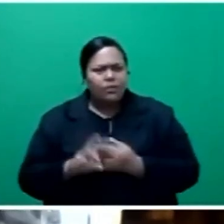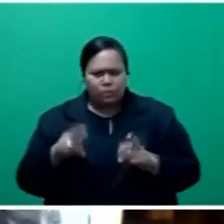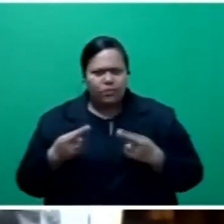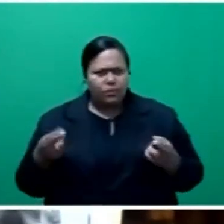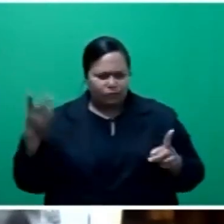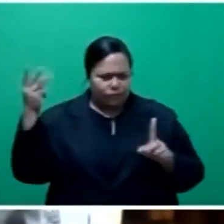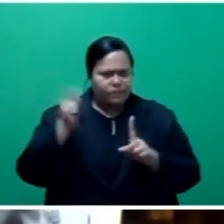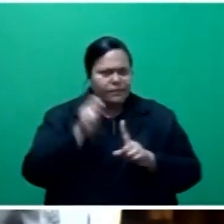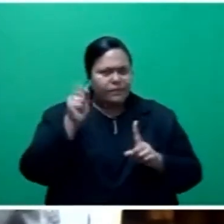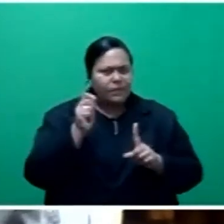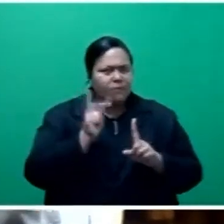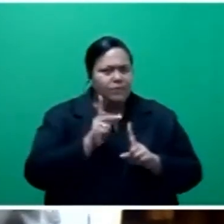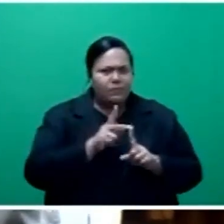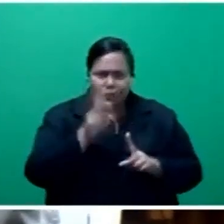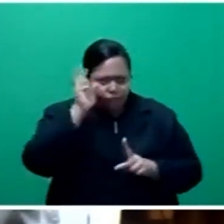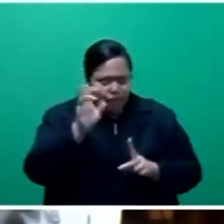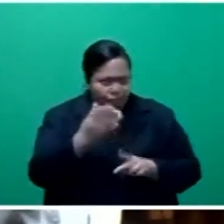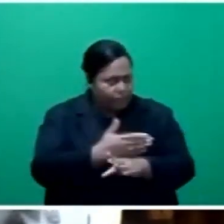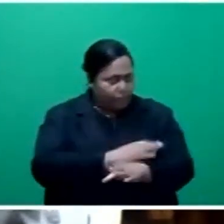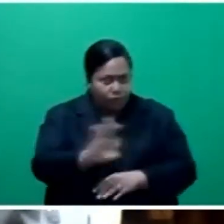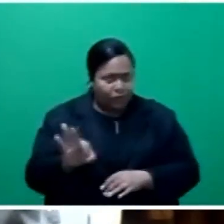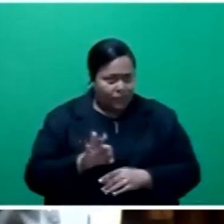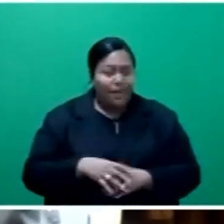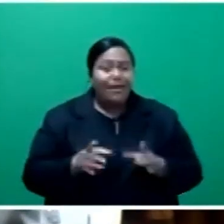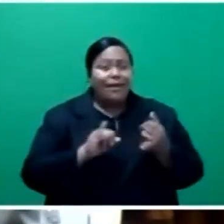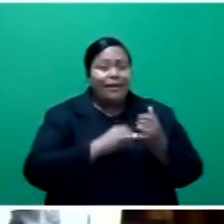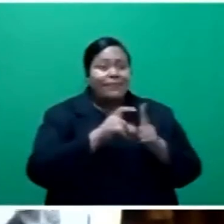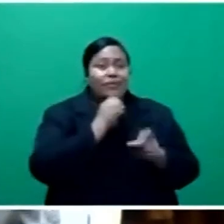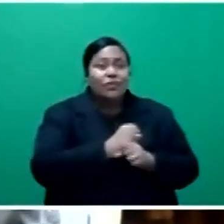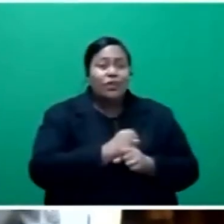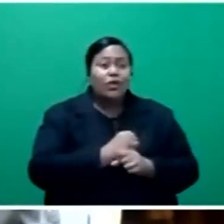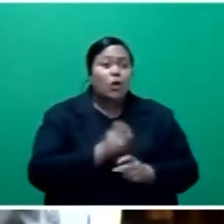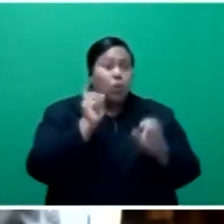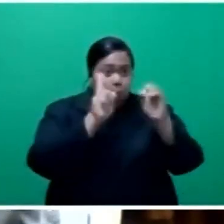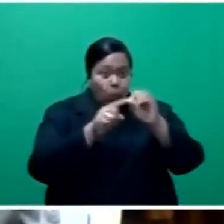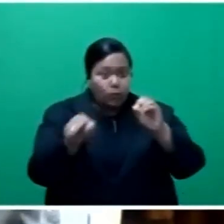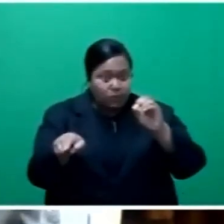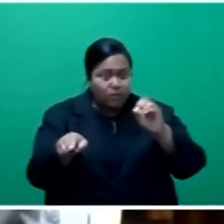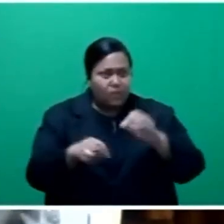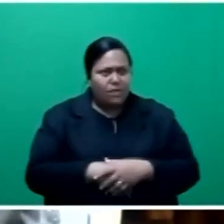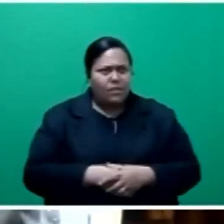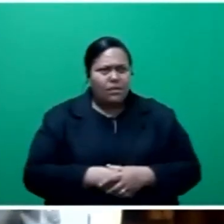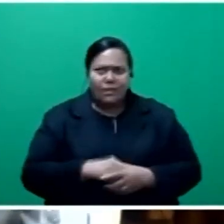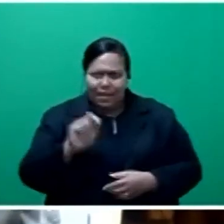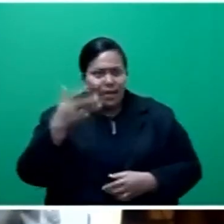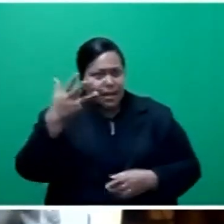specific purpose. The SDG goals have been announced. Within 9 months, they're doing an audit, whether we've complied with that or